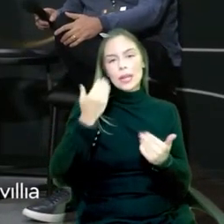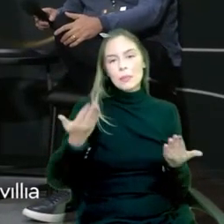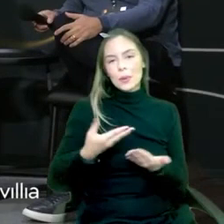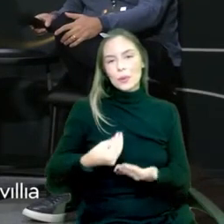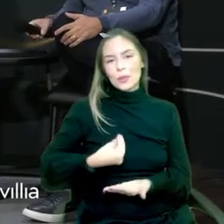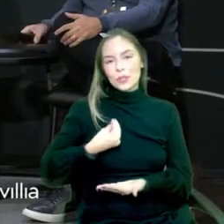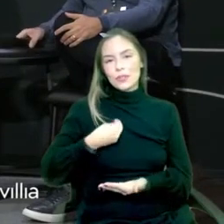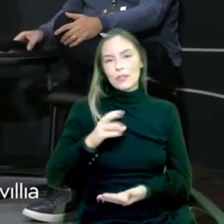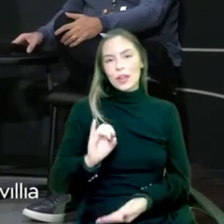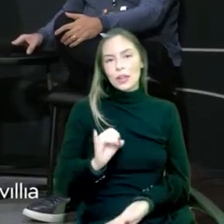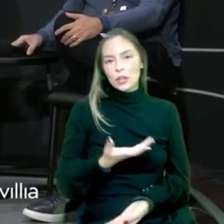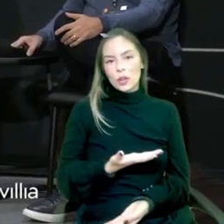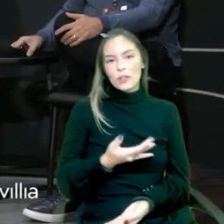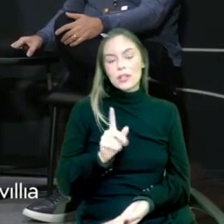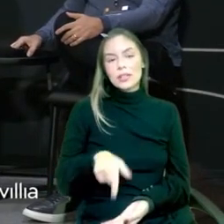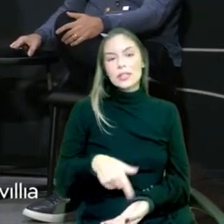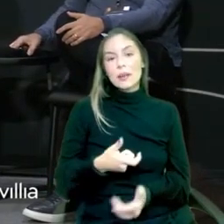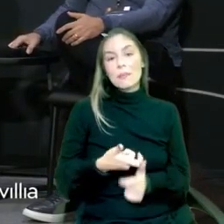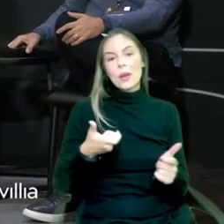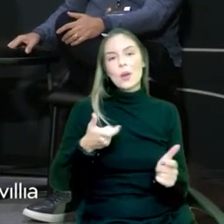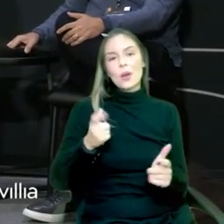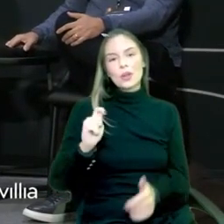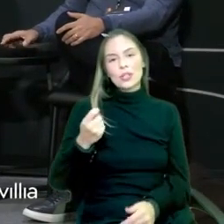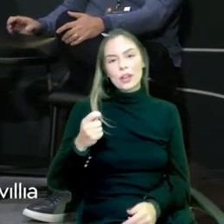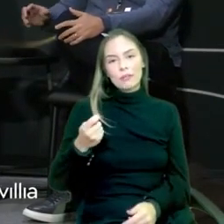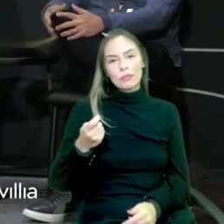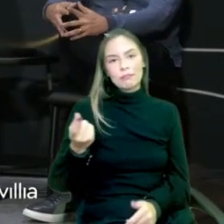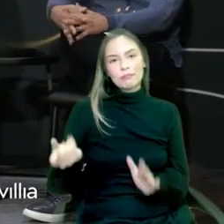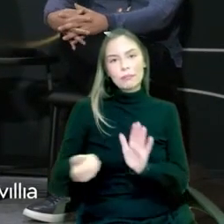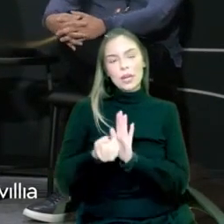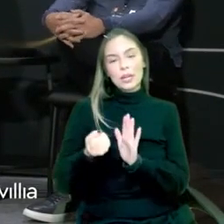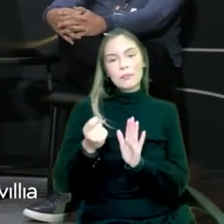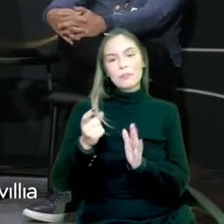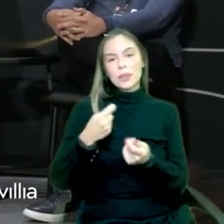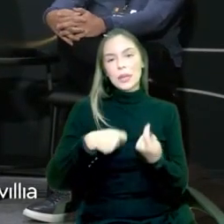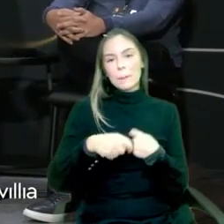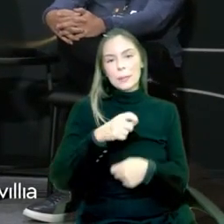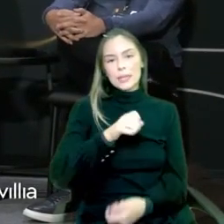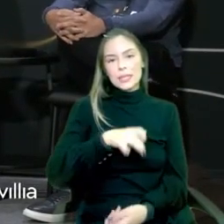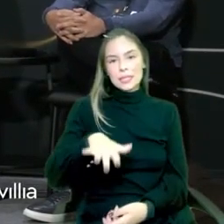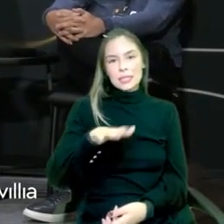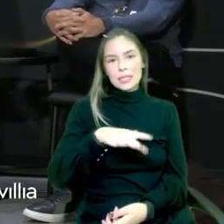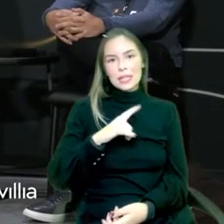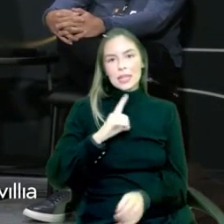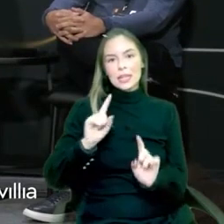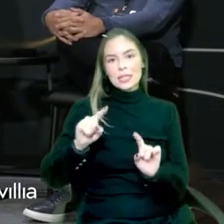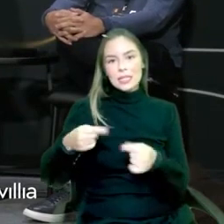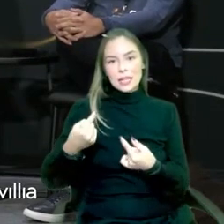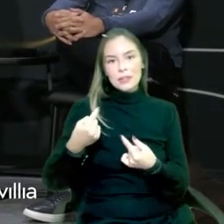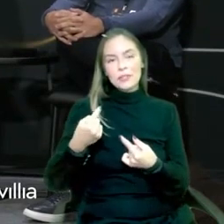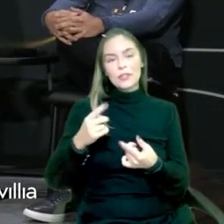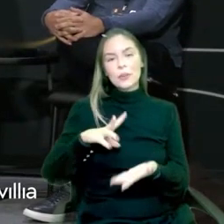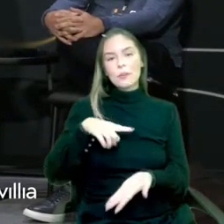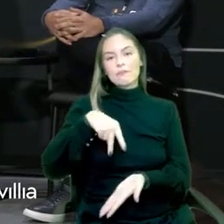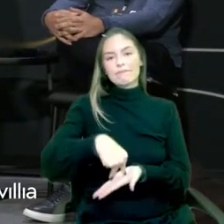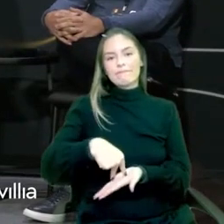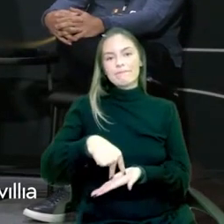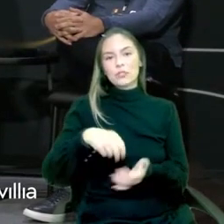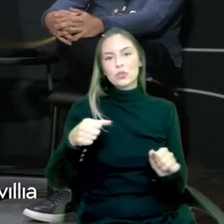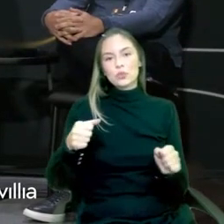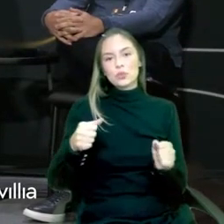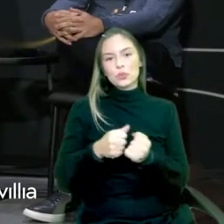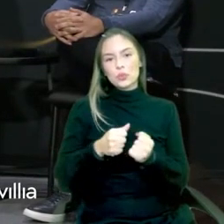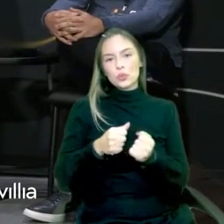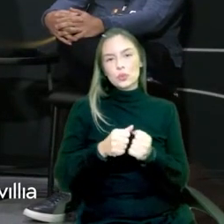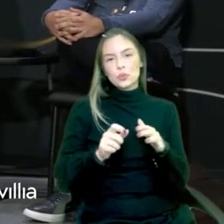the key. Businesses face the daunting challenge of setting themselves apart from the crowd. And